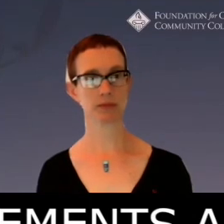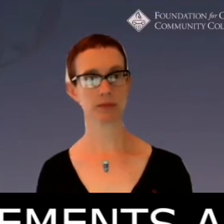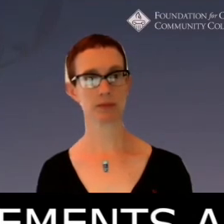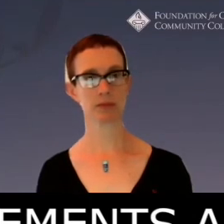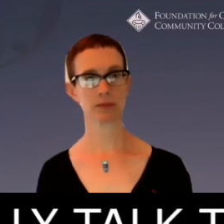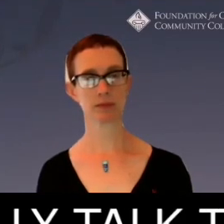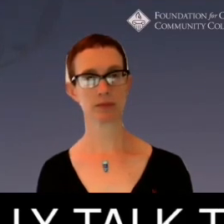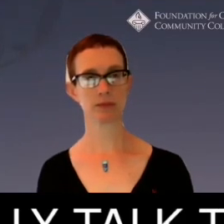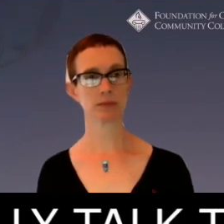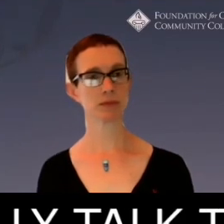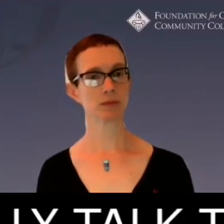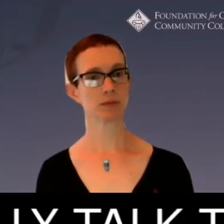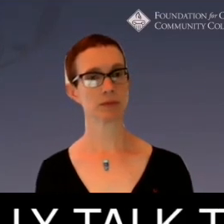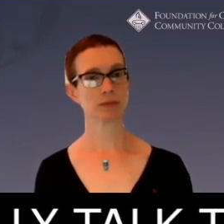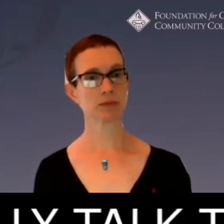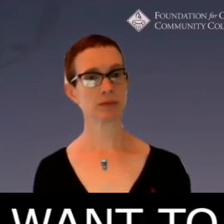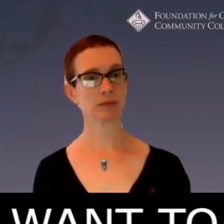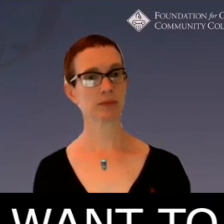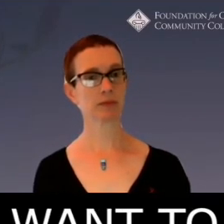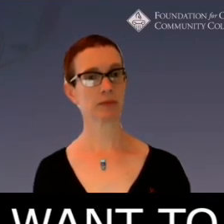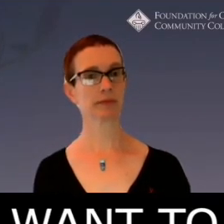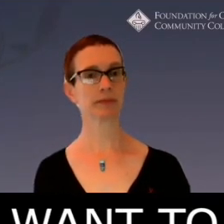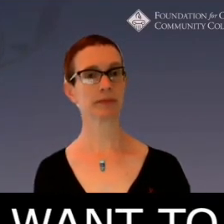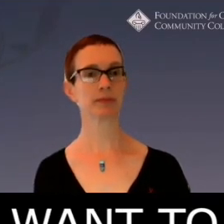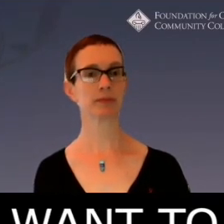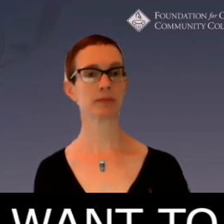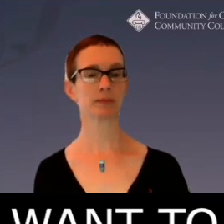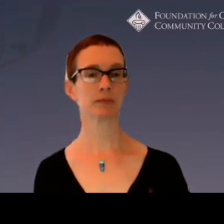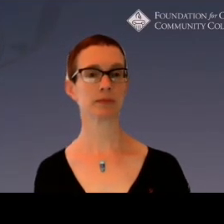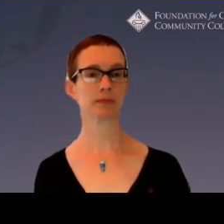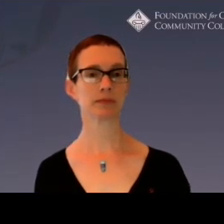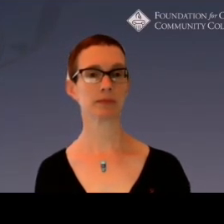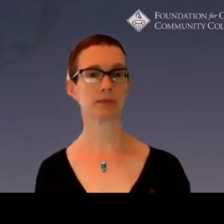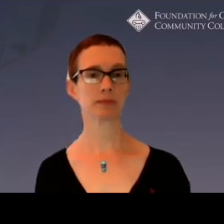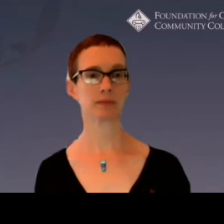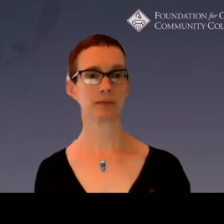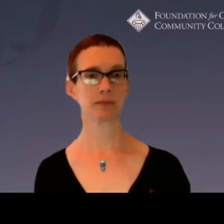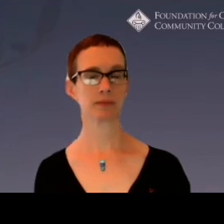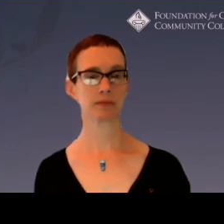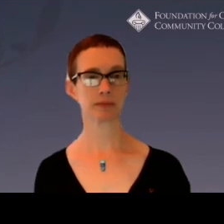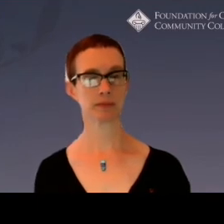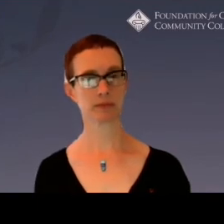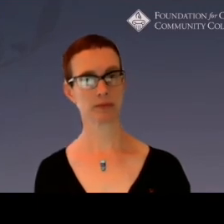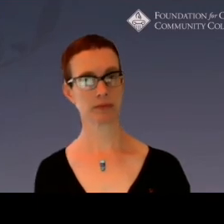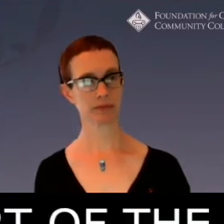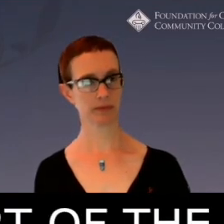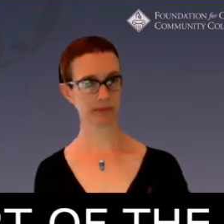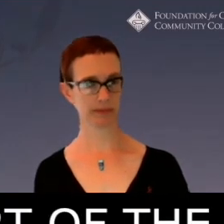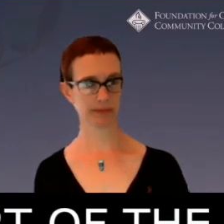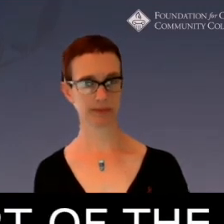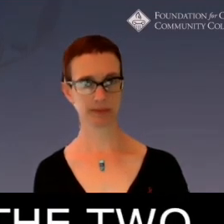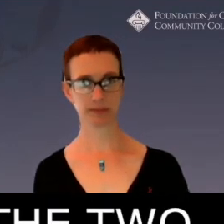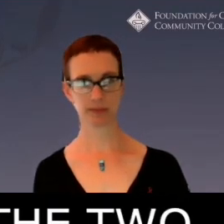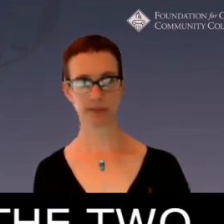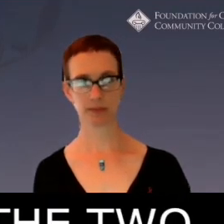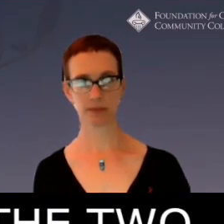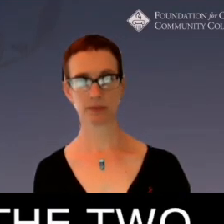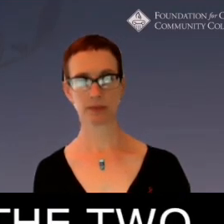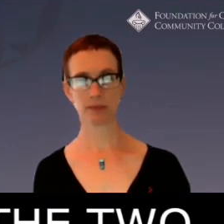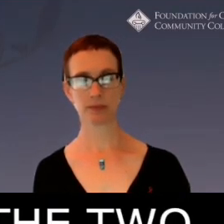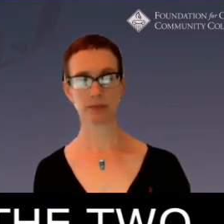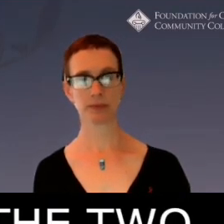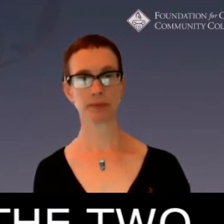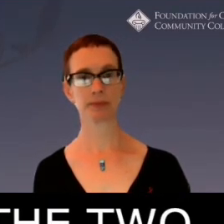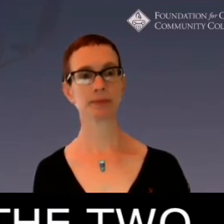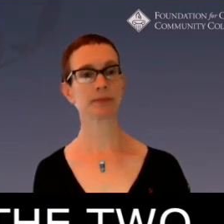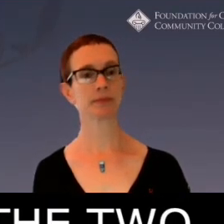want to say anything, Barbara. Just that was part of the thought process behind the 2 phases, because there is going to be